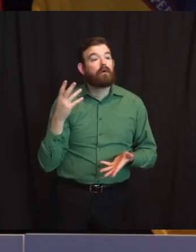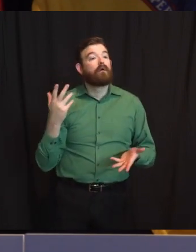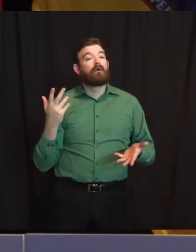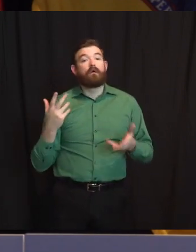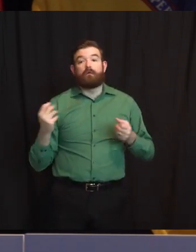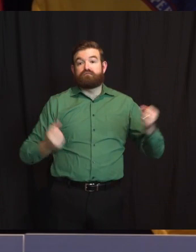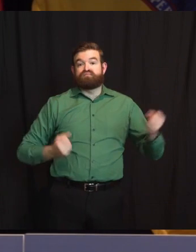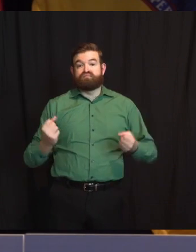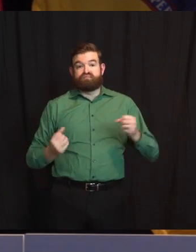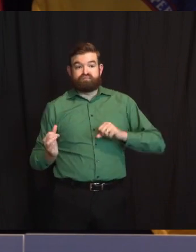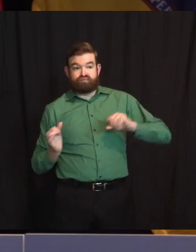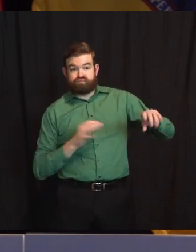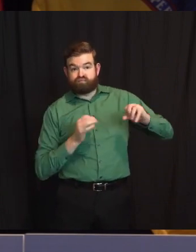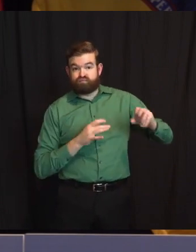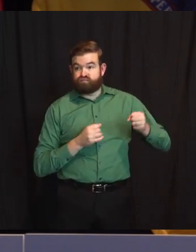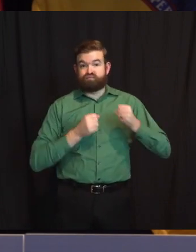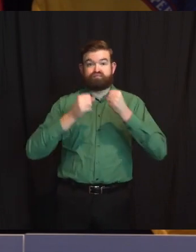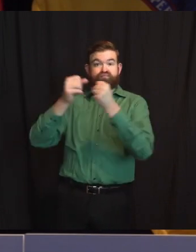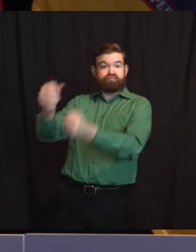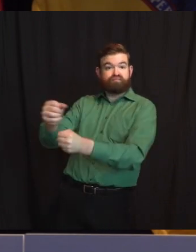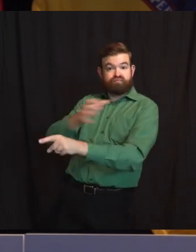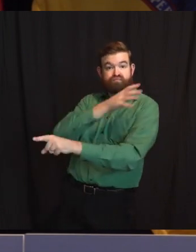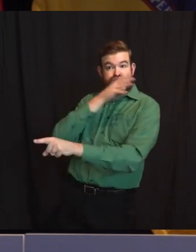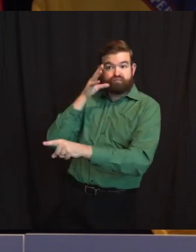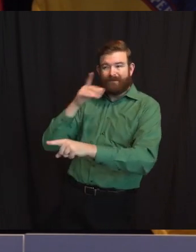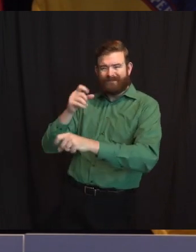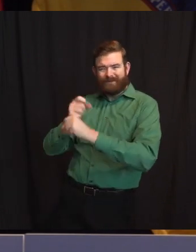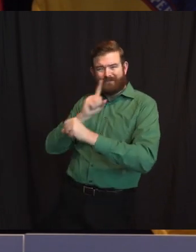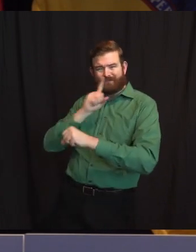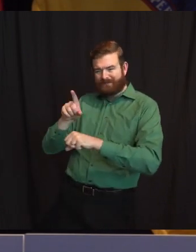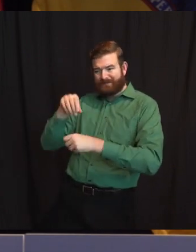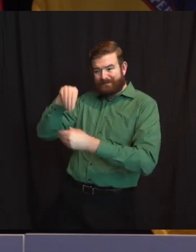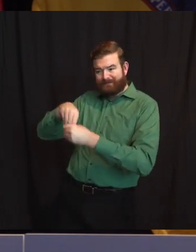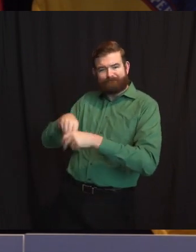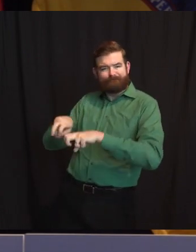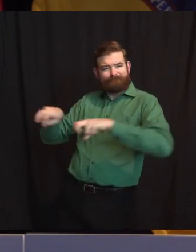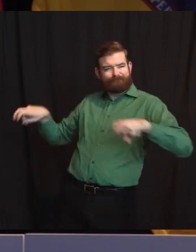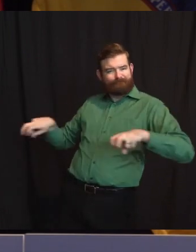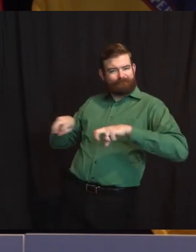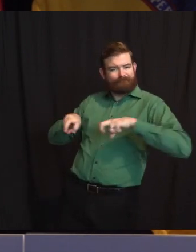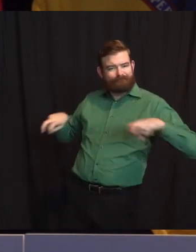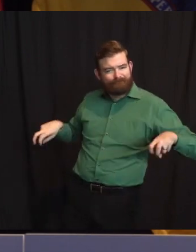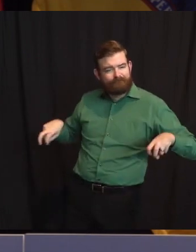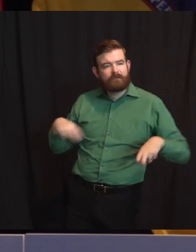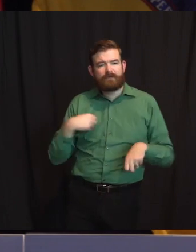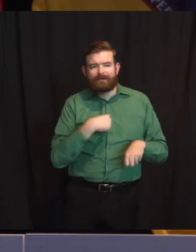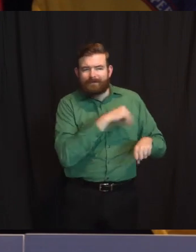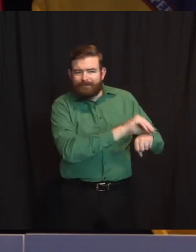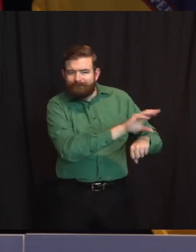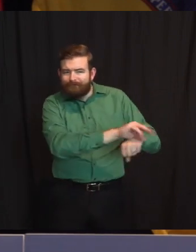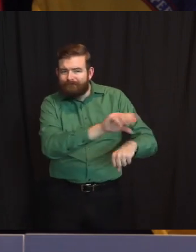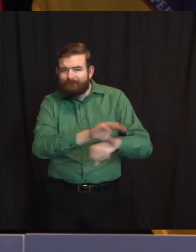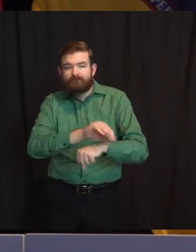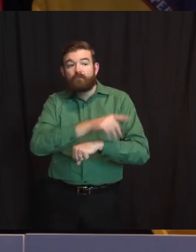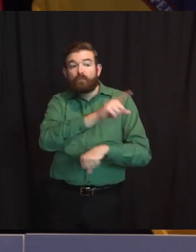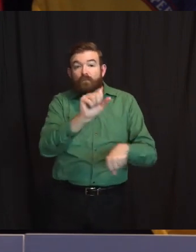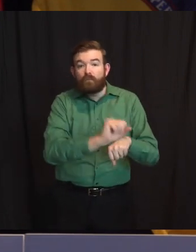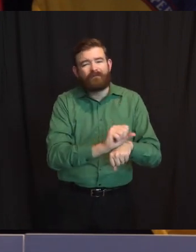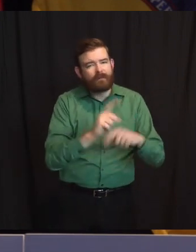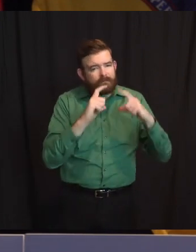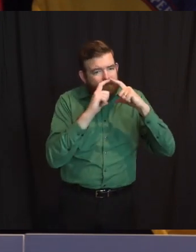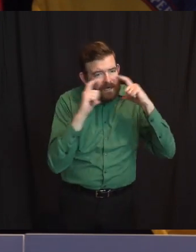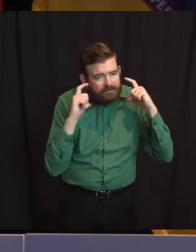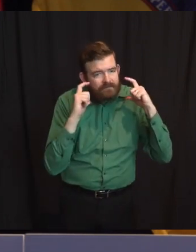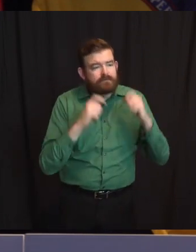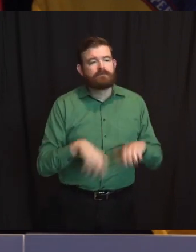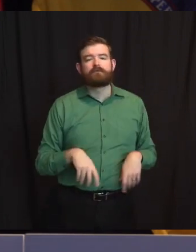housing. Educating workers on the need to wear masks at all times on the work site, hand washing and personal hygiene